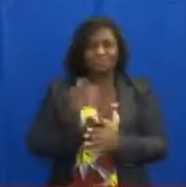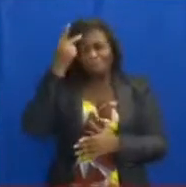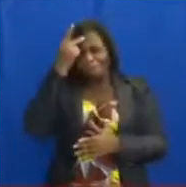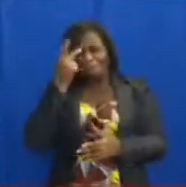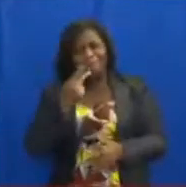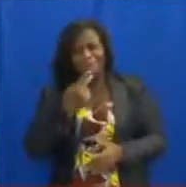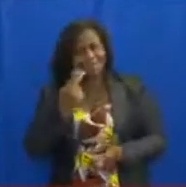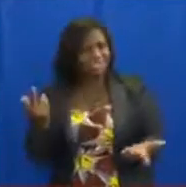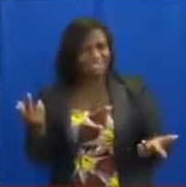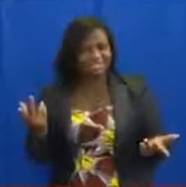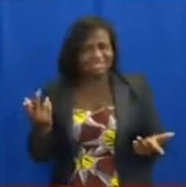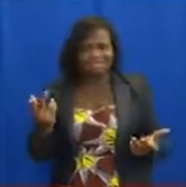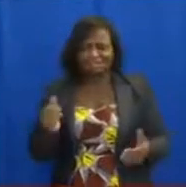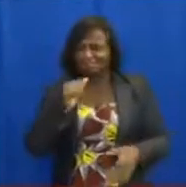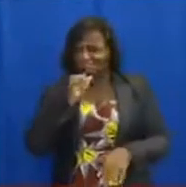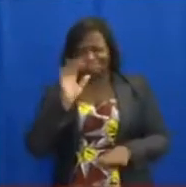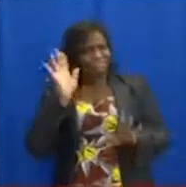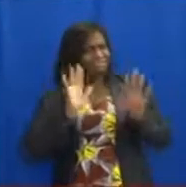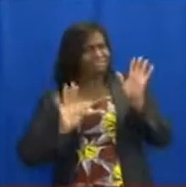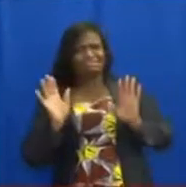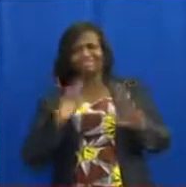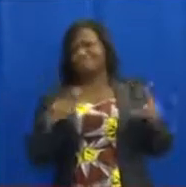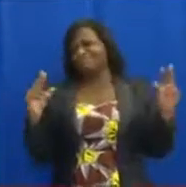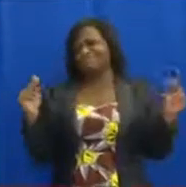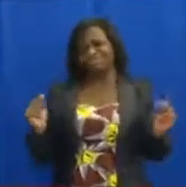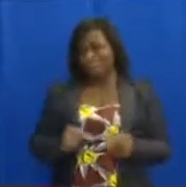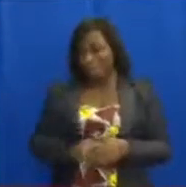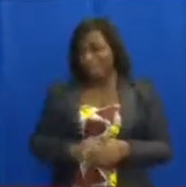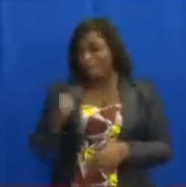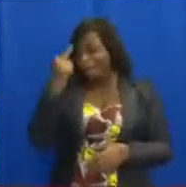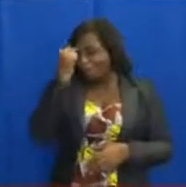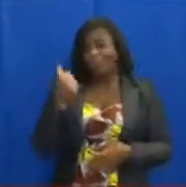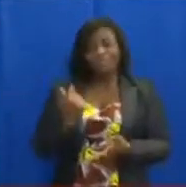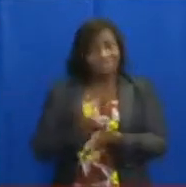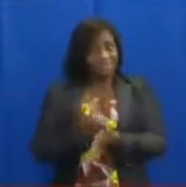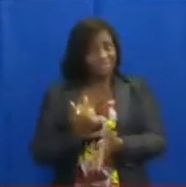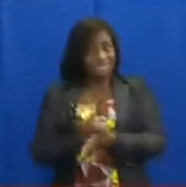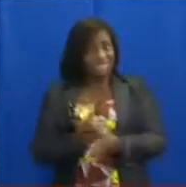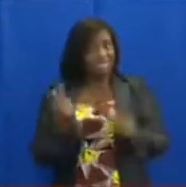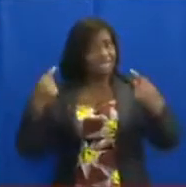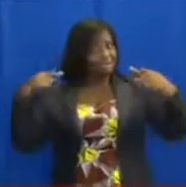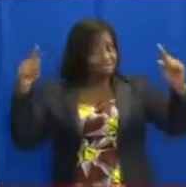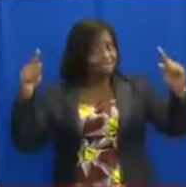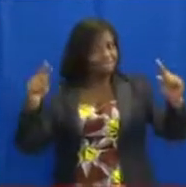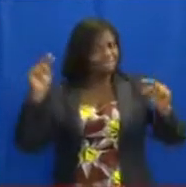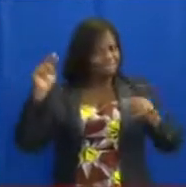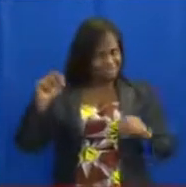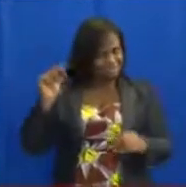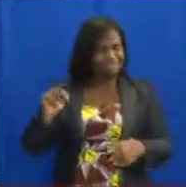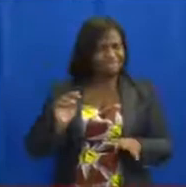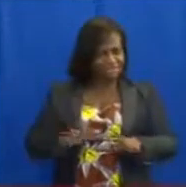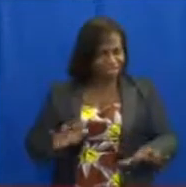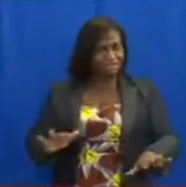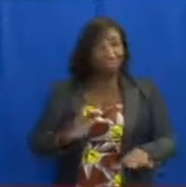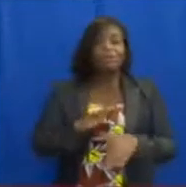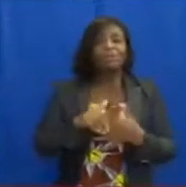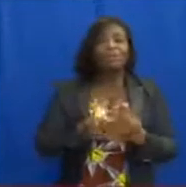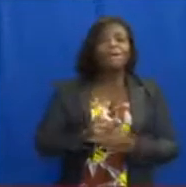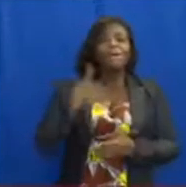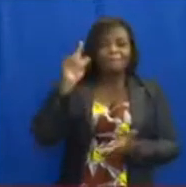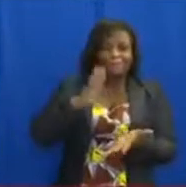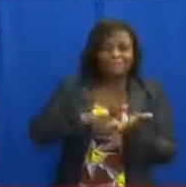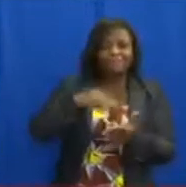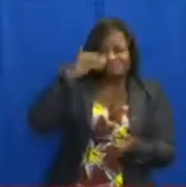Nti awofoɔ, mo yam nhyehyɛ mo. Ɛfiri sɛ ɔman Ghana kɔ so ehia sɛ mmɔfra no